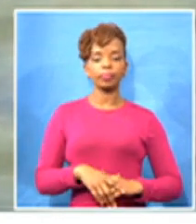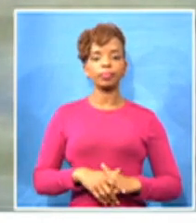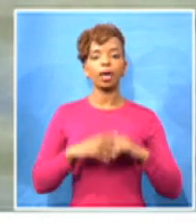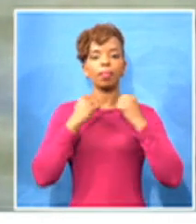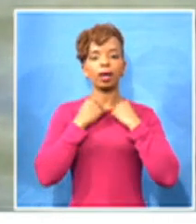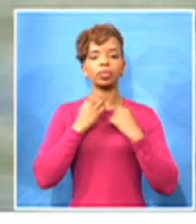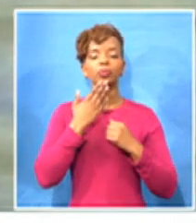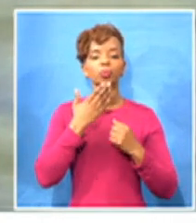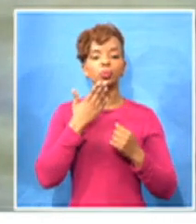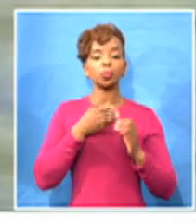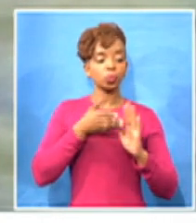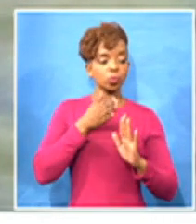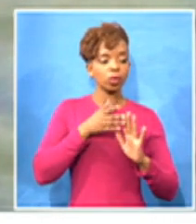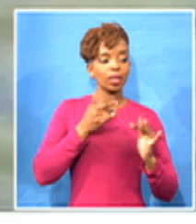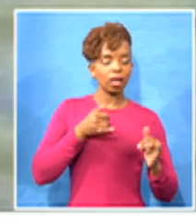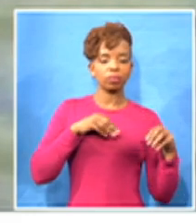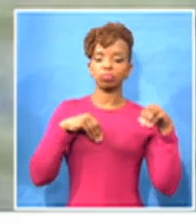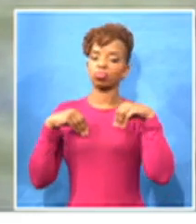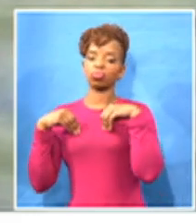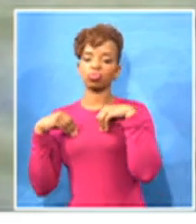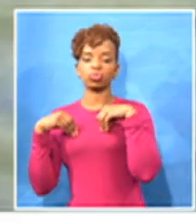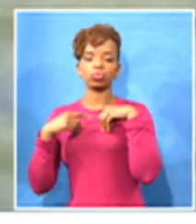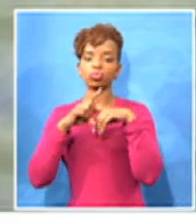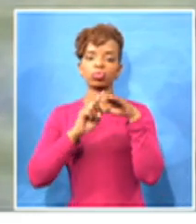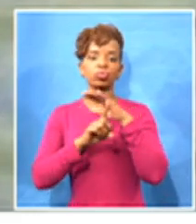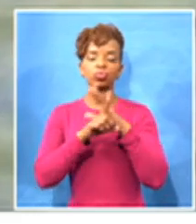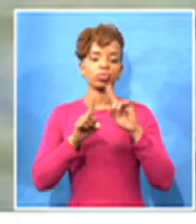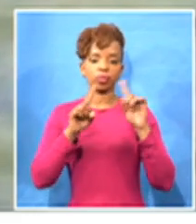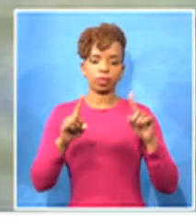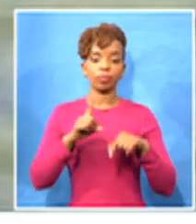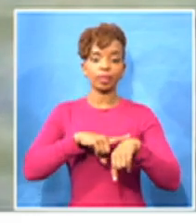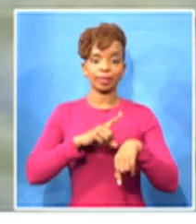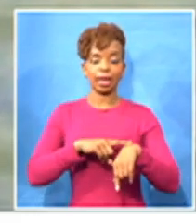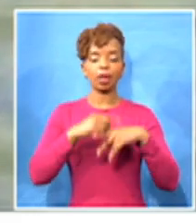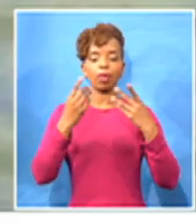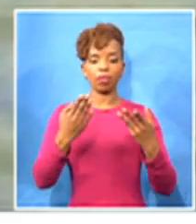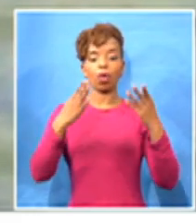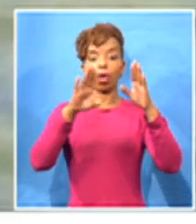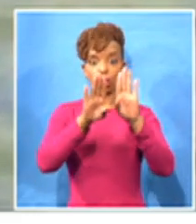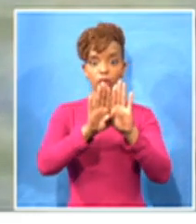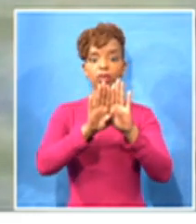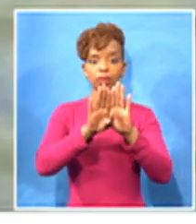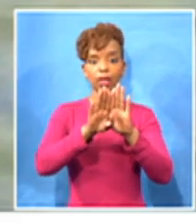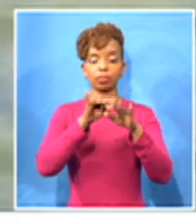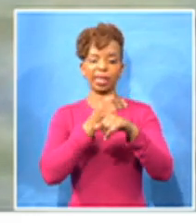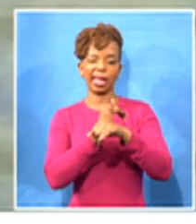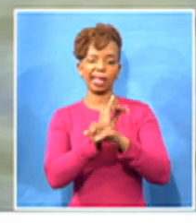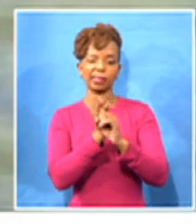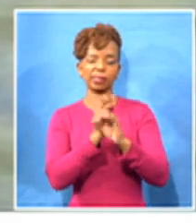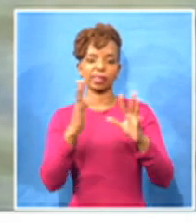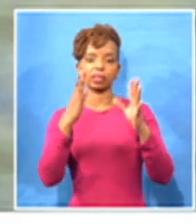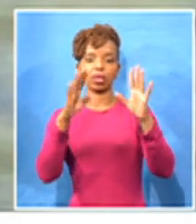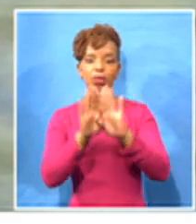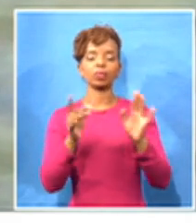and certainly we have seen since the beginning of the lockdown period, in the very early stages of the lockdown, we